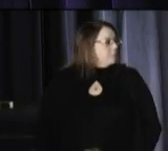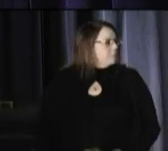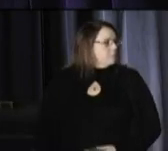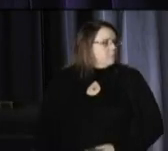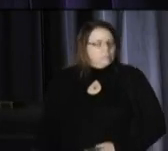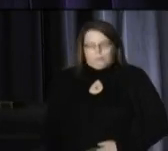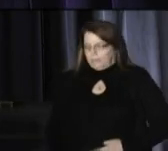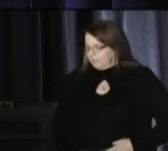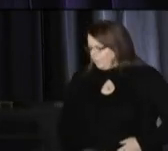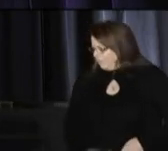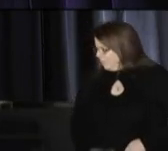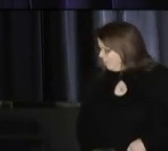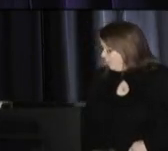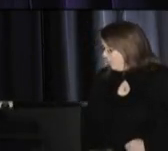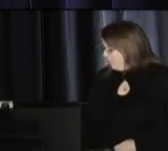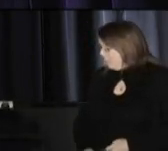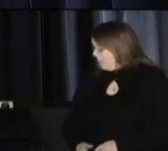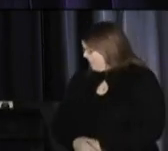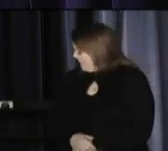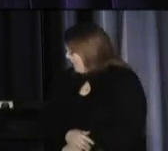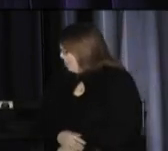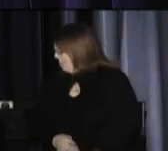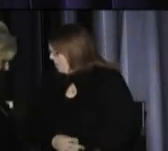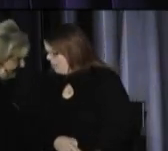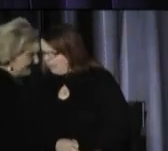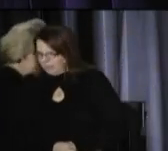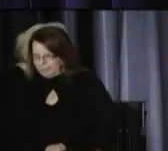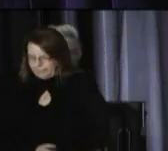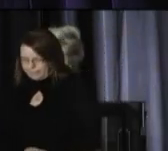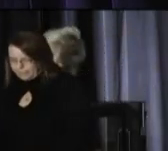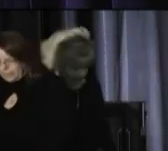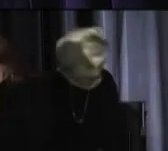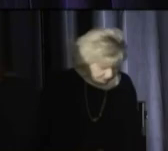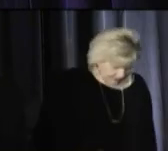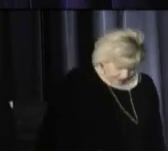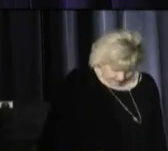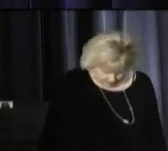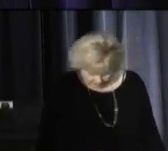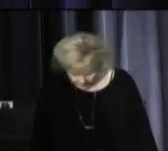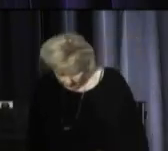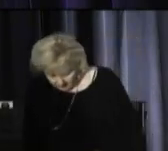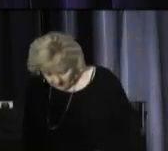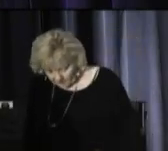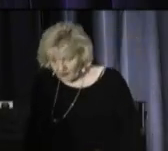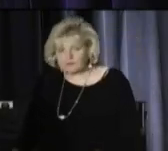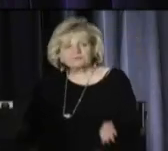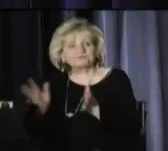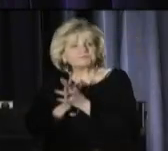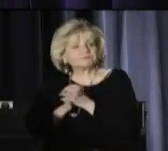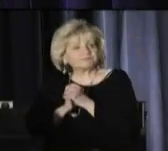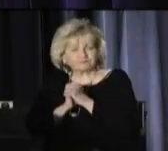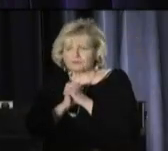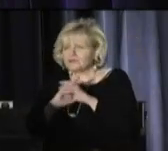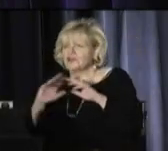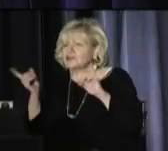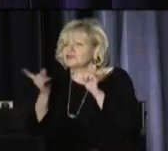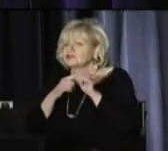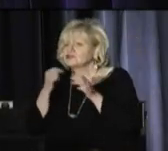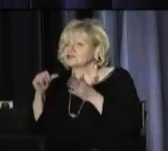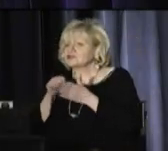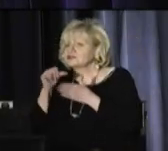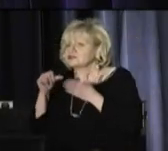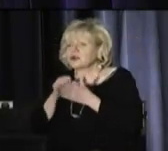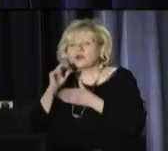And I'm going to read something really short to end. It is the first couple of pages of a story called